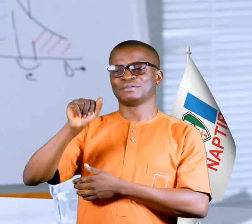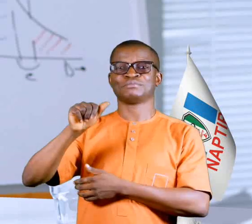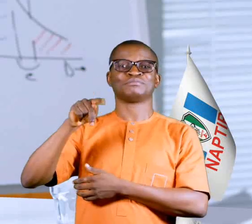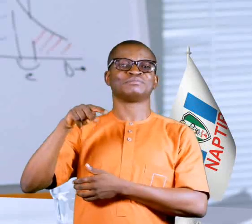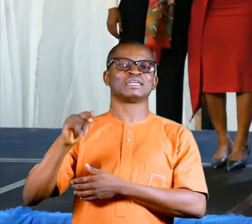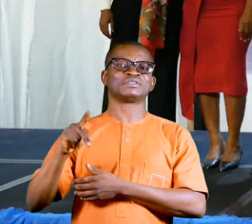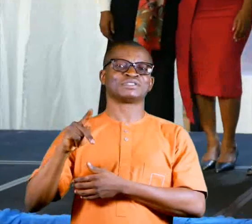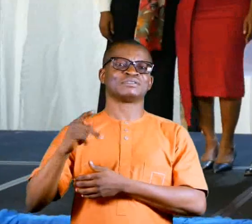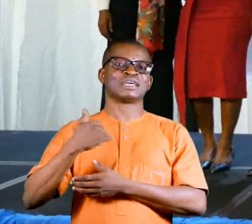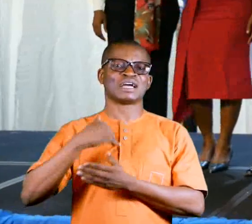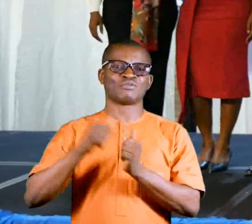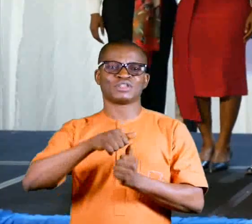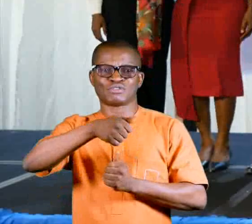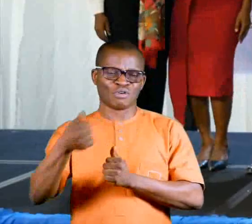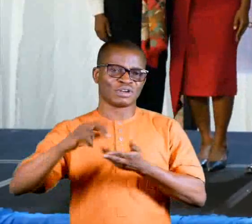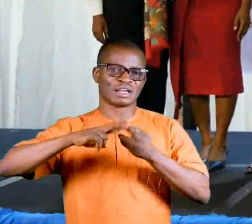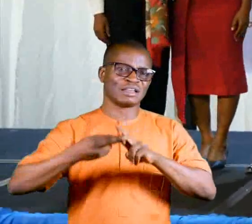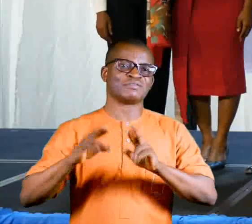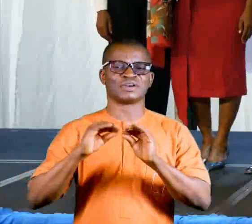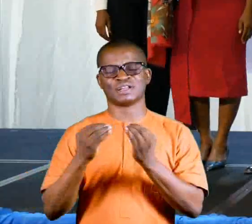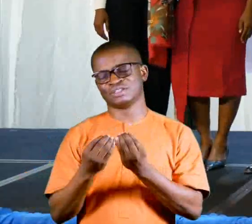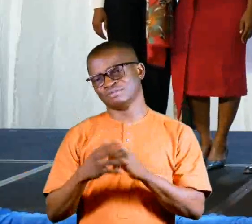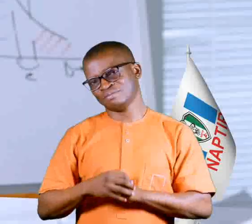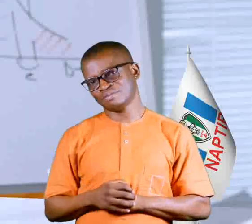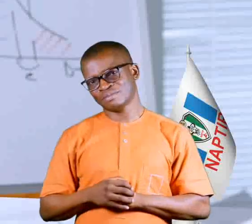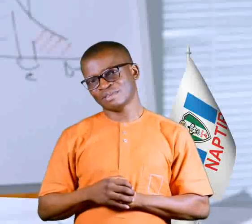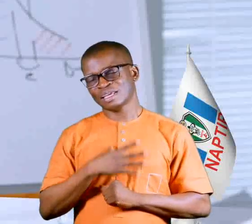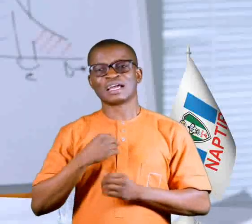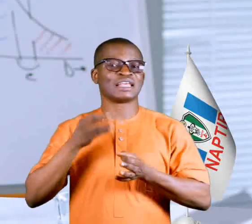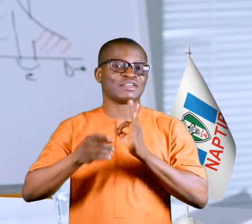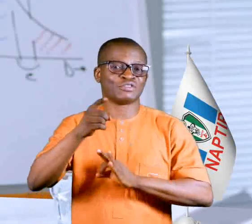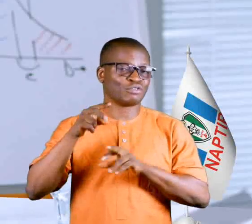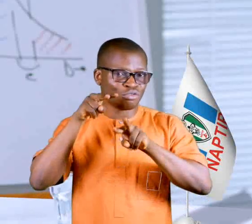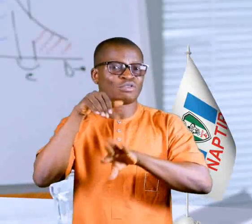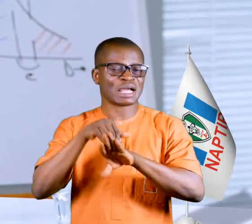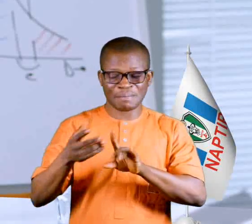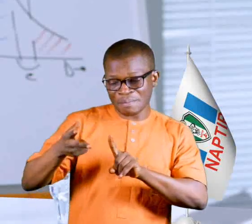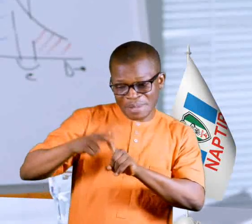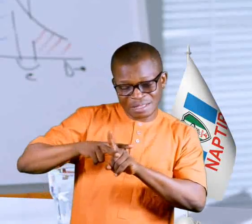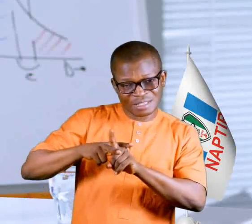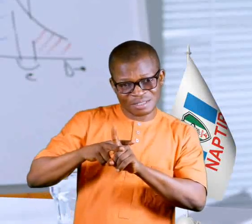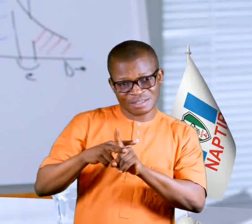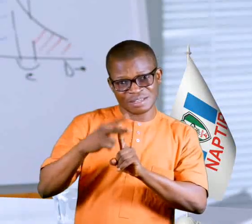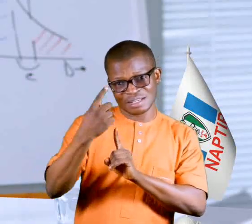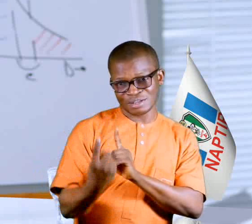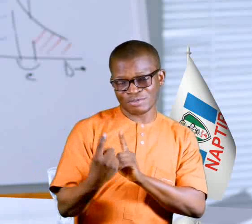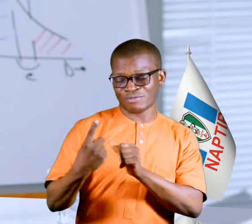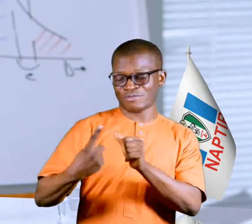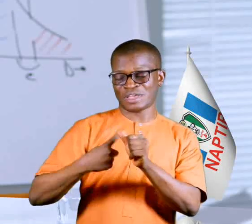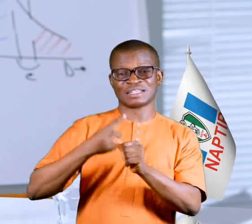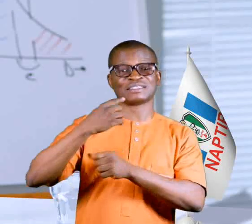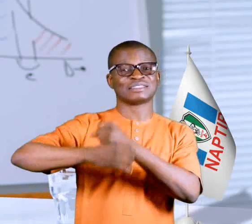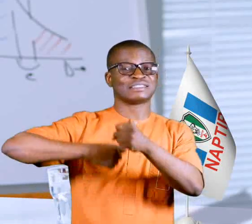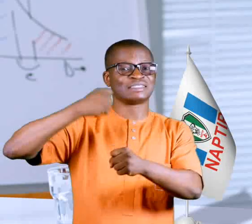NAPTIP has with other relevant stakeholders. And if we look at the implementation